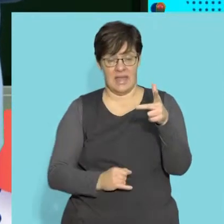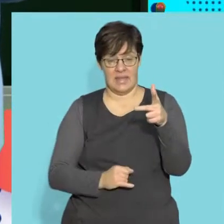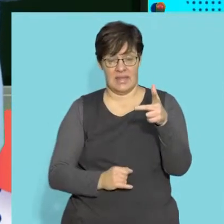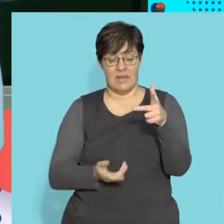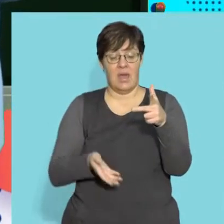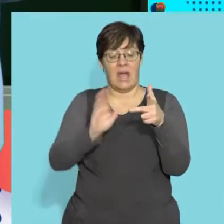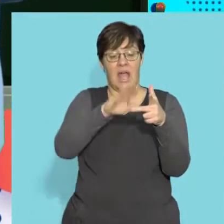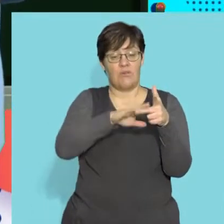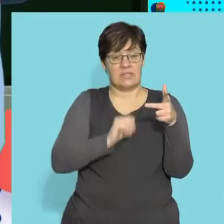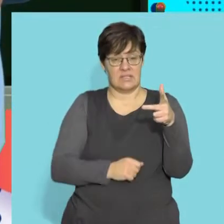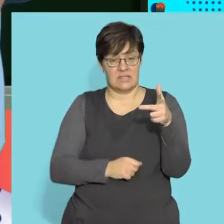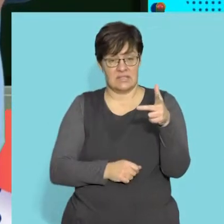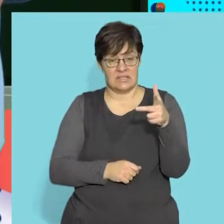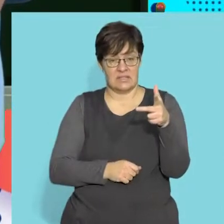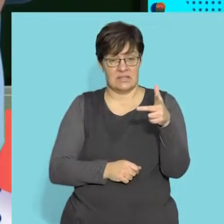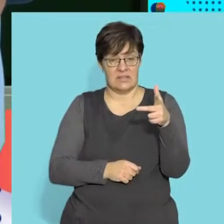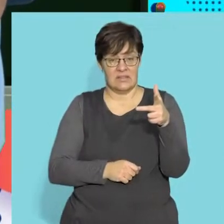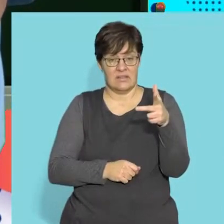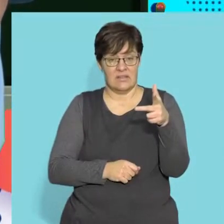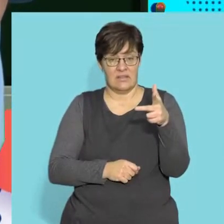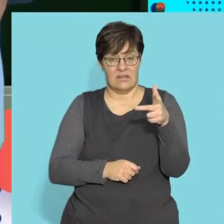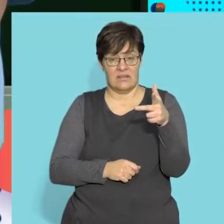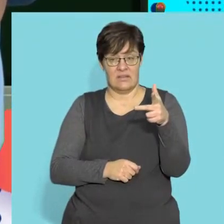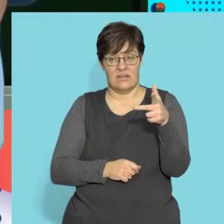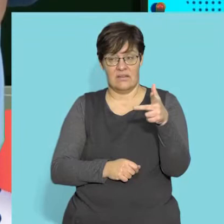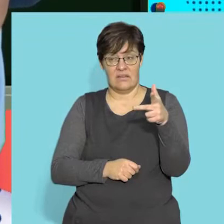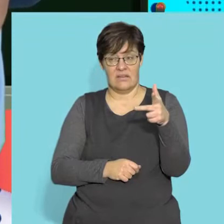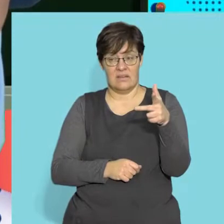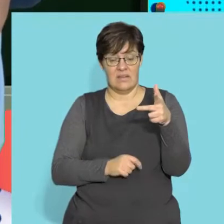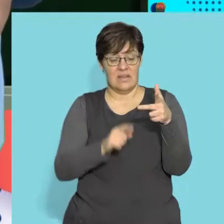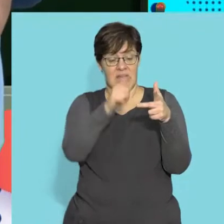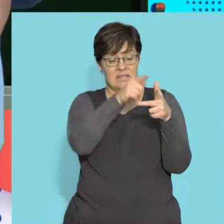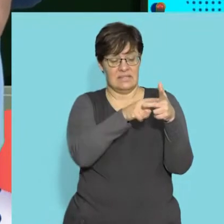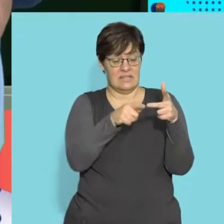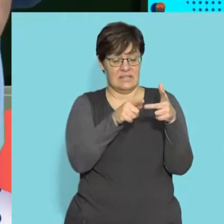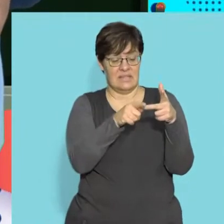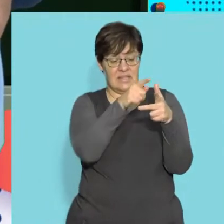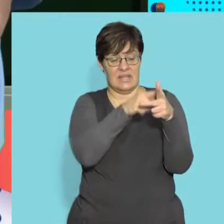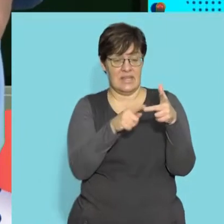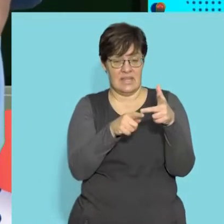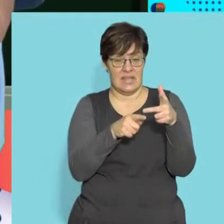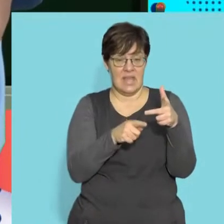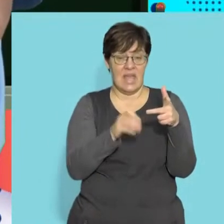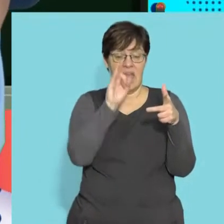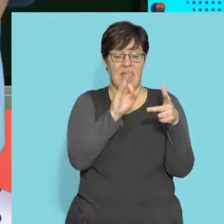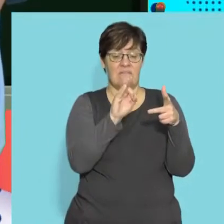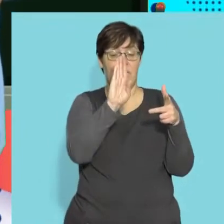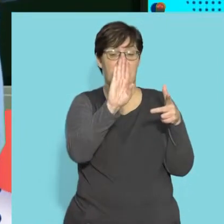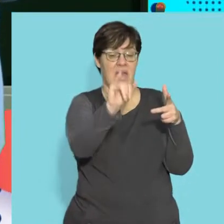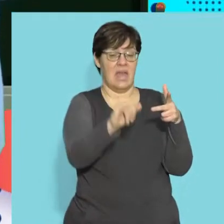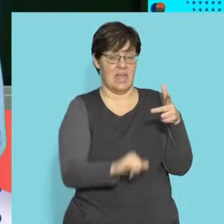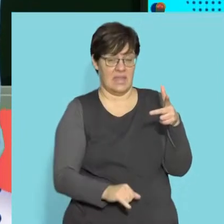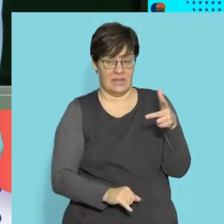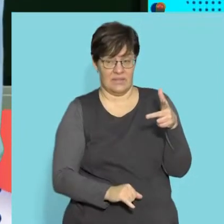I is for the current. Current goes for the second. Can you see there's a C in second, so